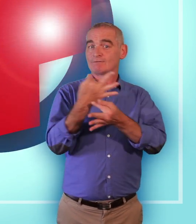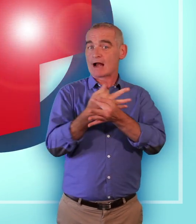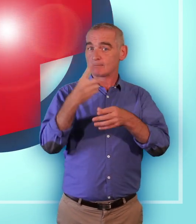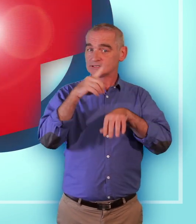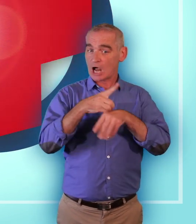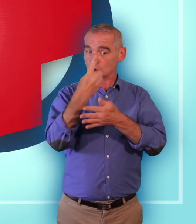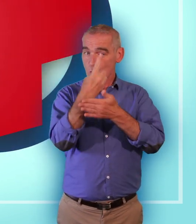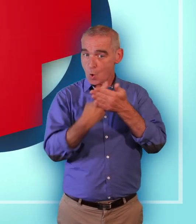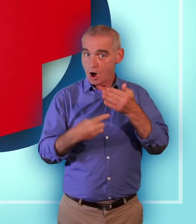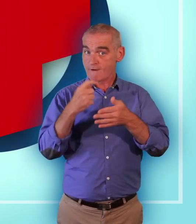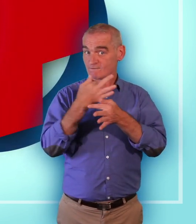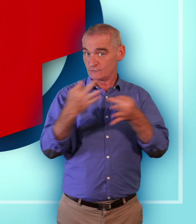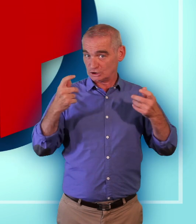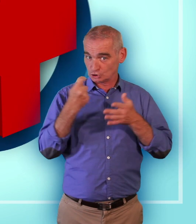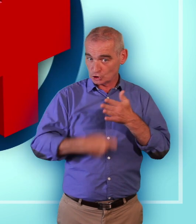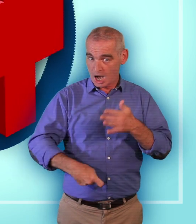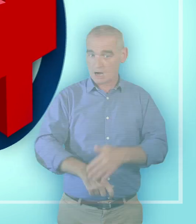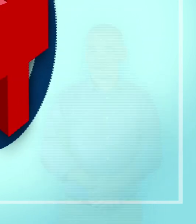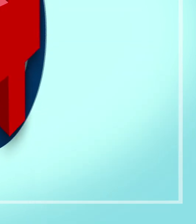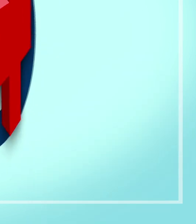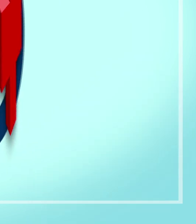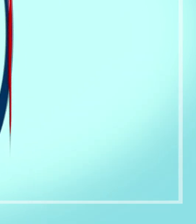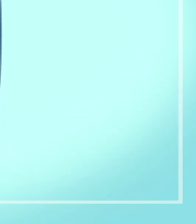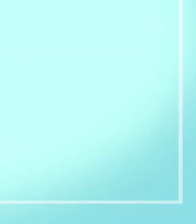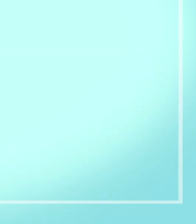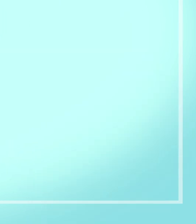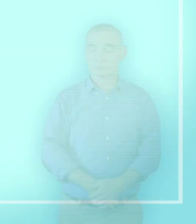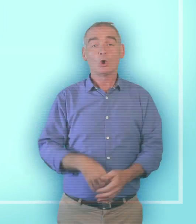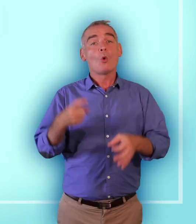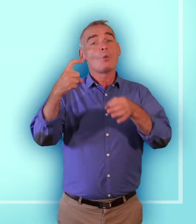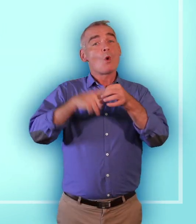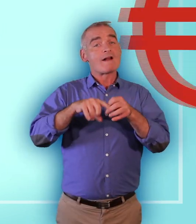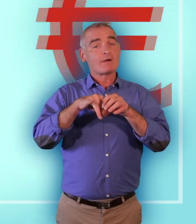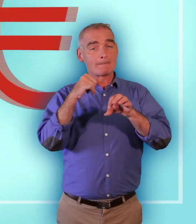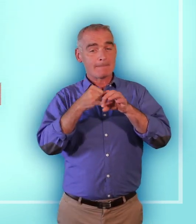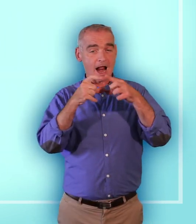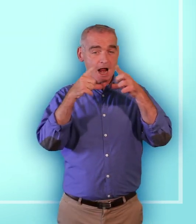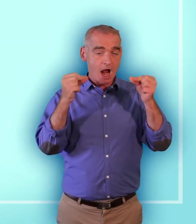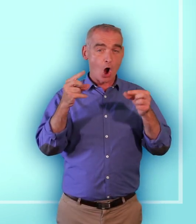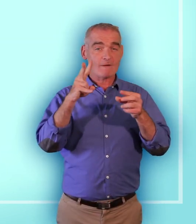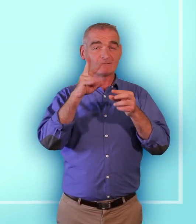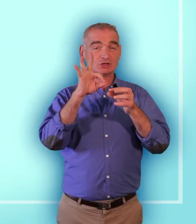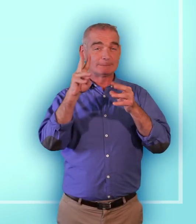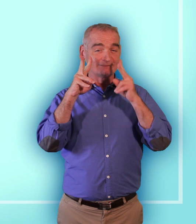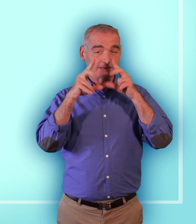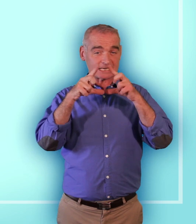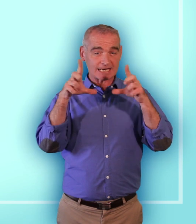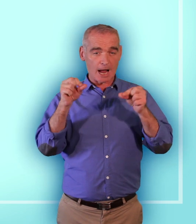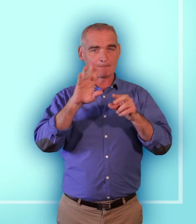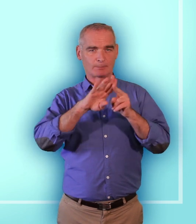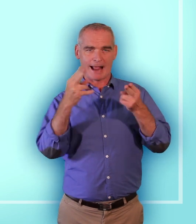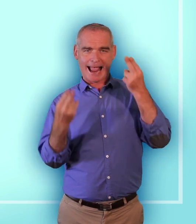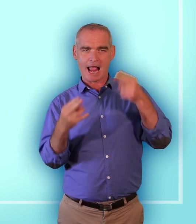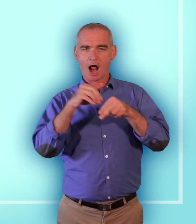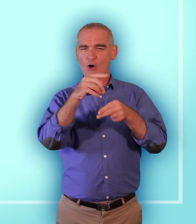access a family doctor only, free of charge. To qualify for a medical card or GP visit card, you must be assessed initially